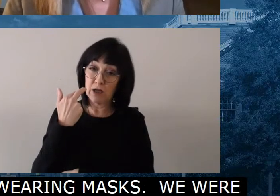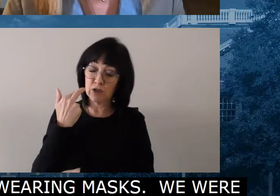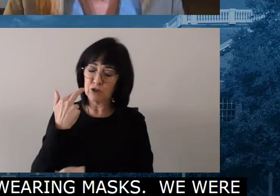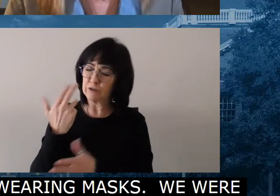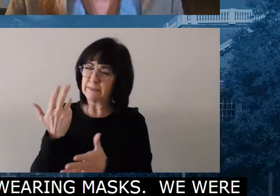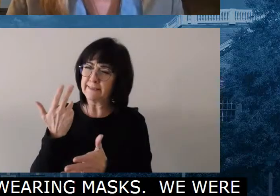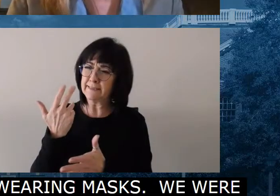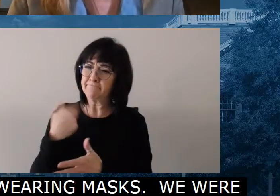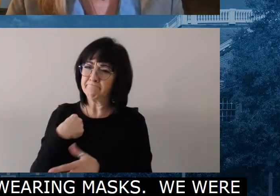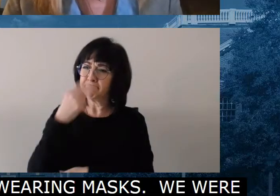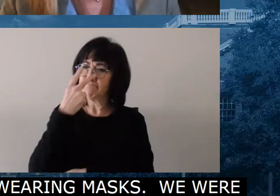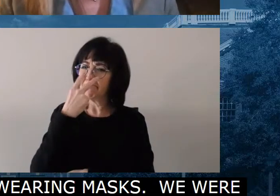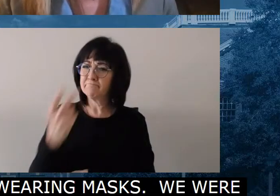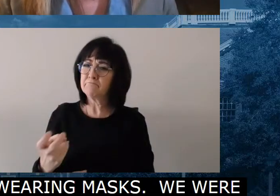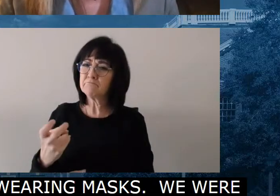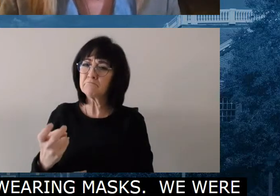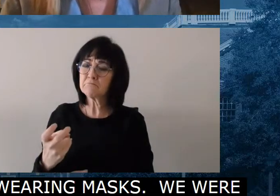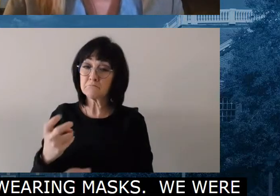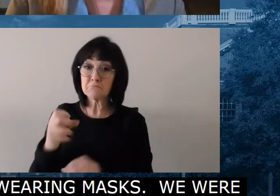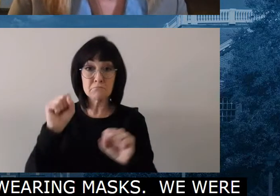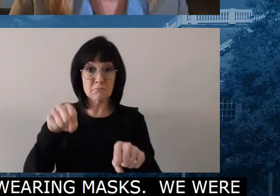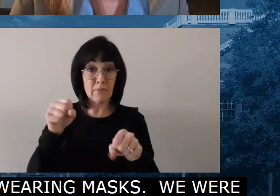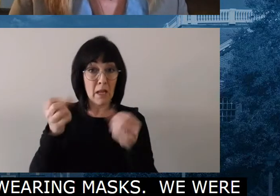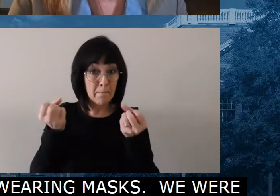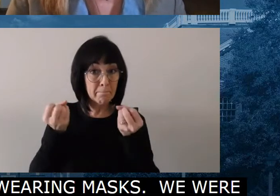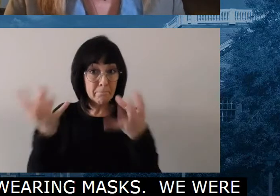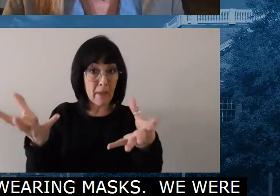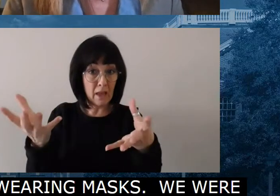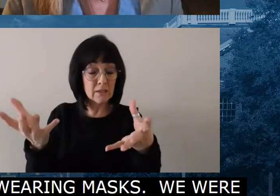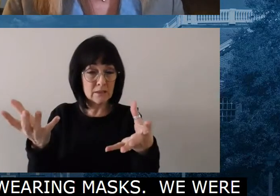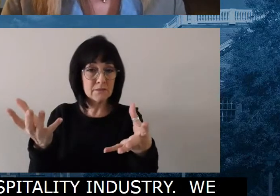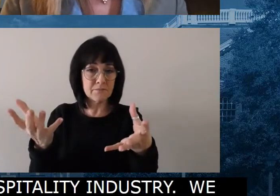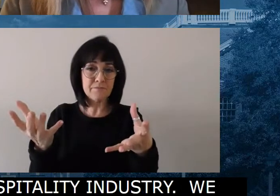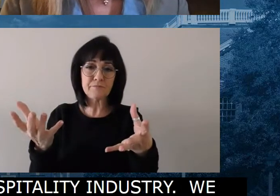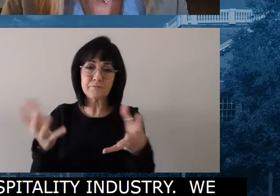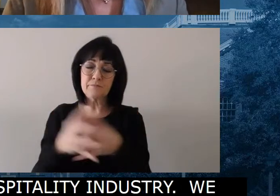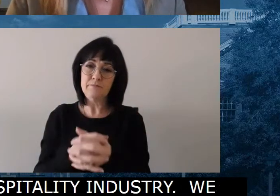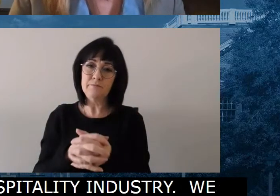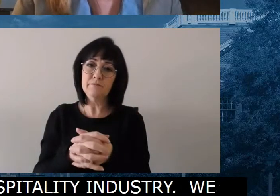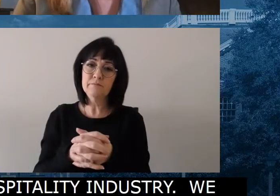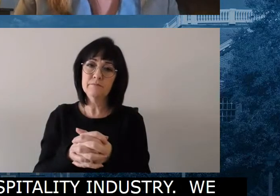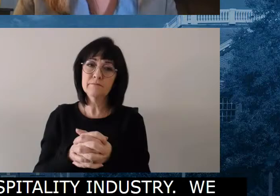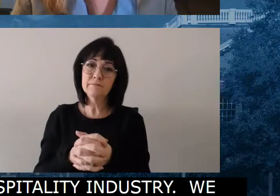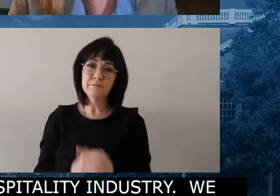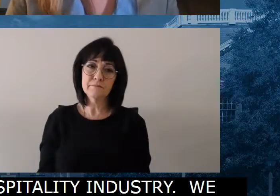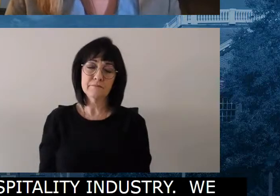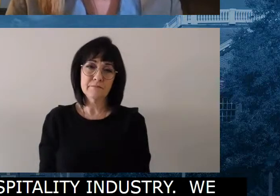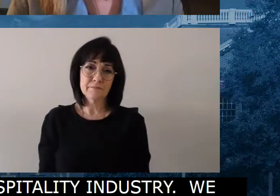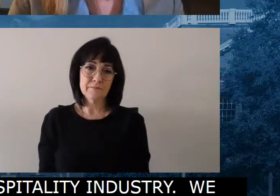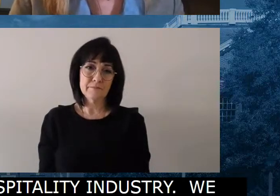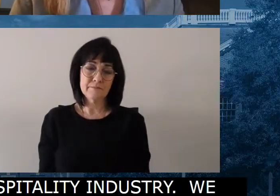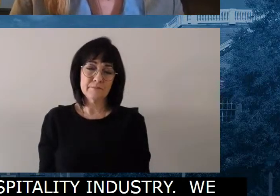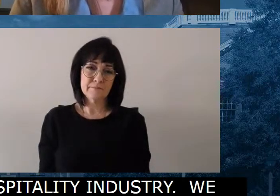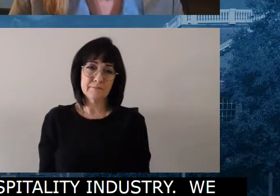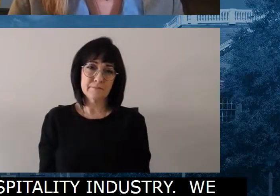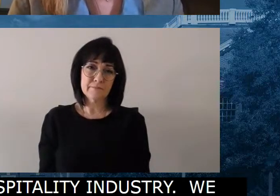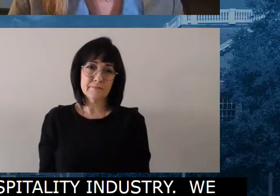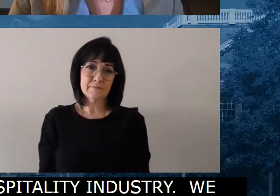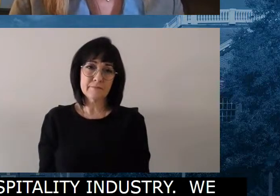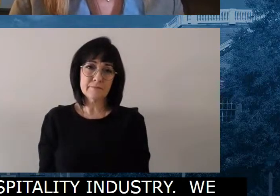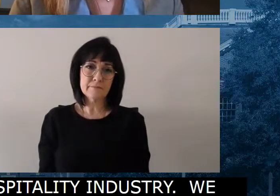around that many people were estimated to have received invitations.